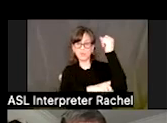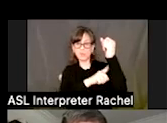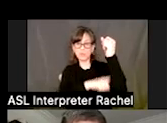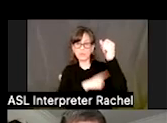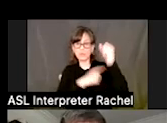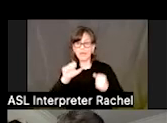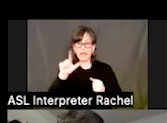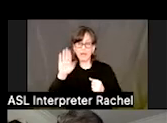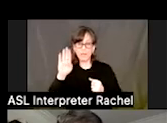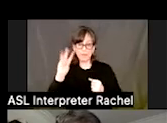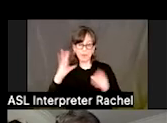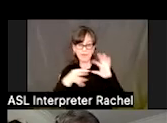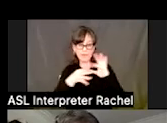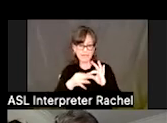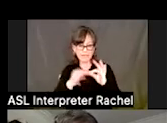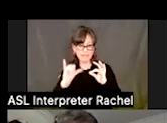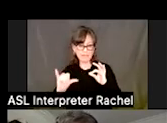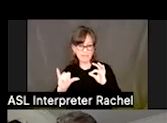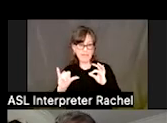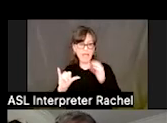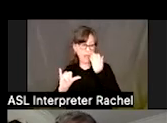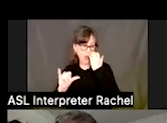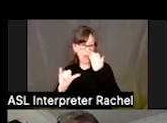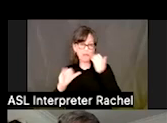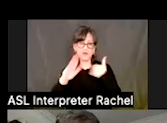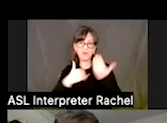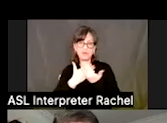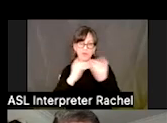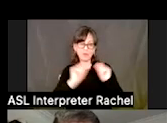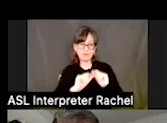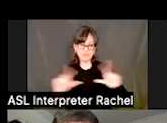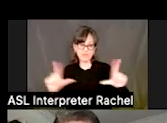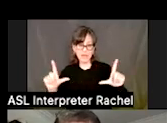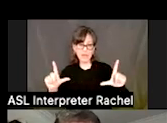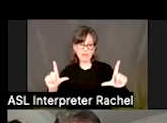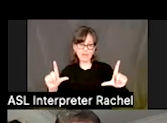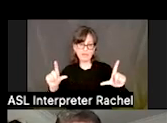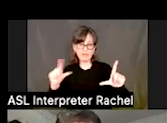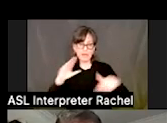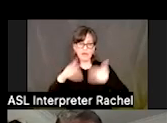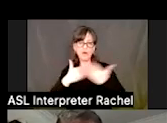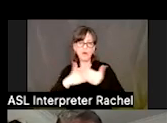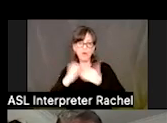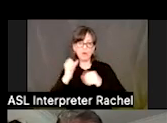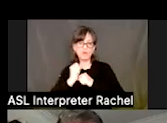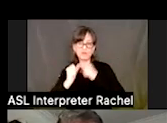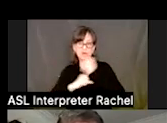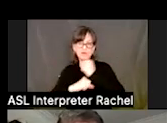hose bib. So the entire slide and entire structure